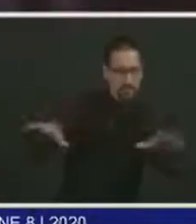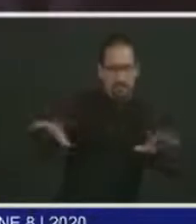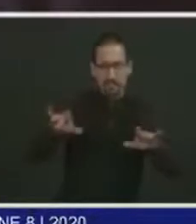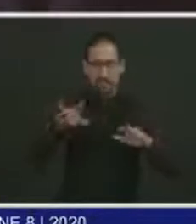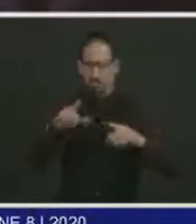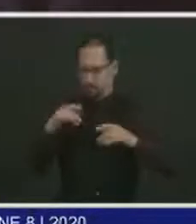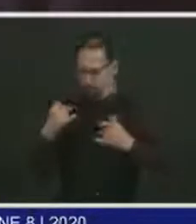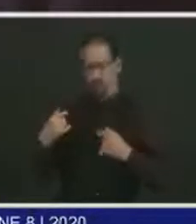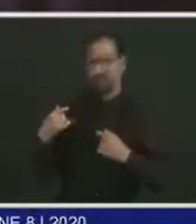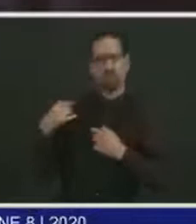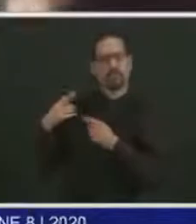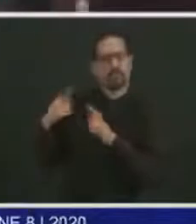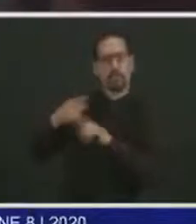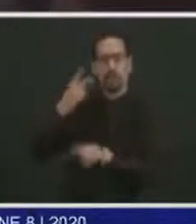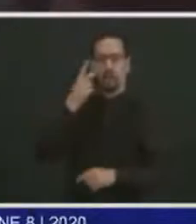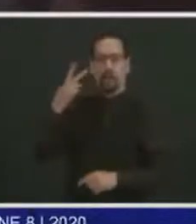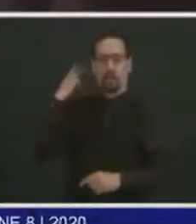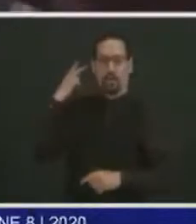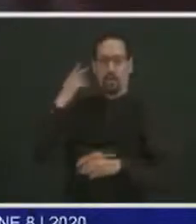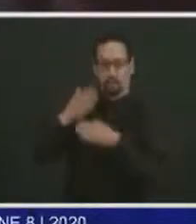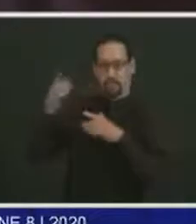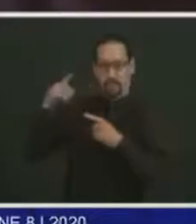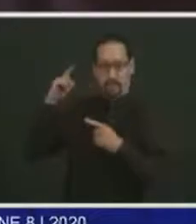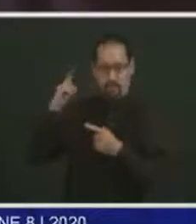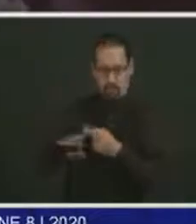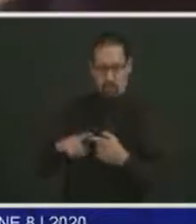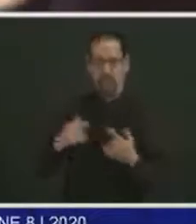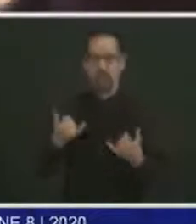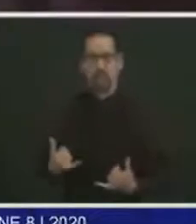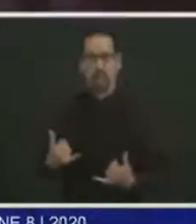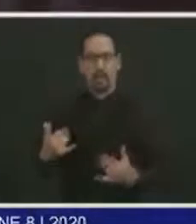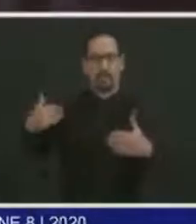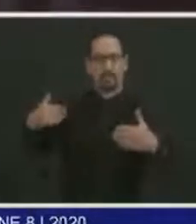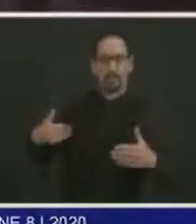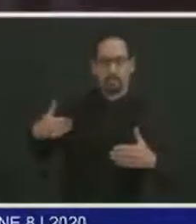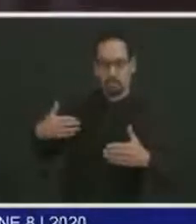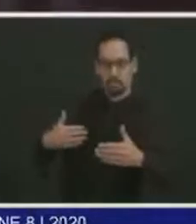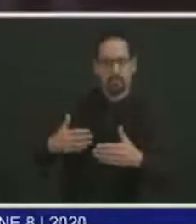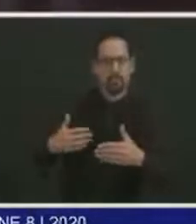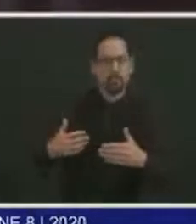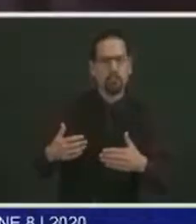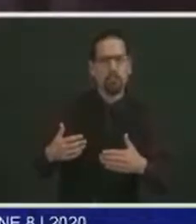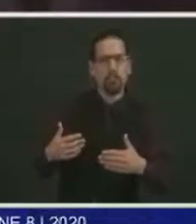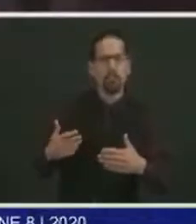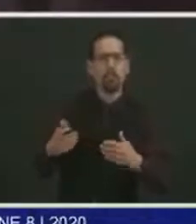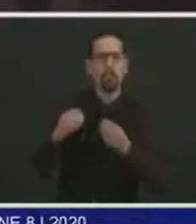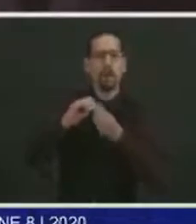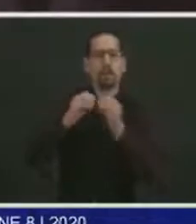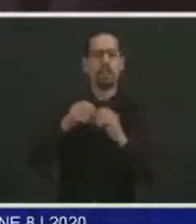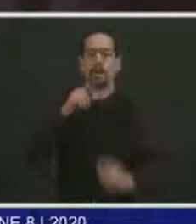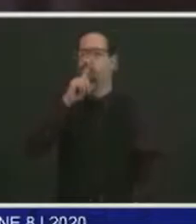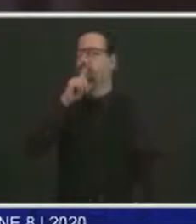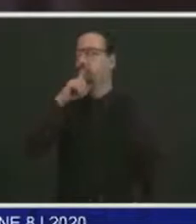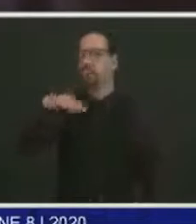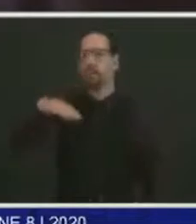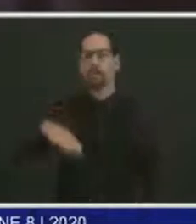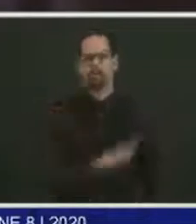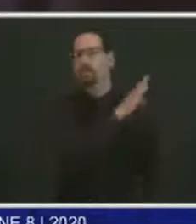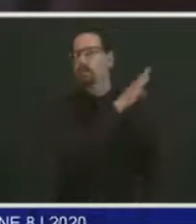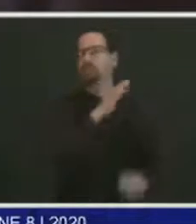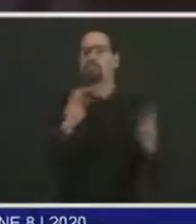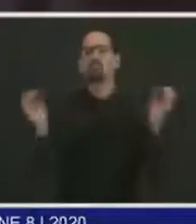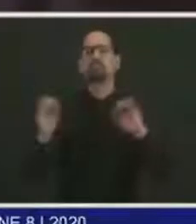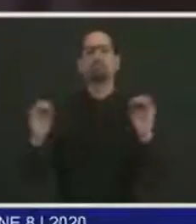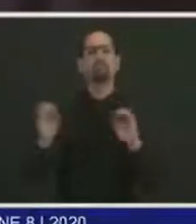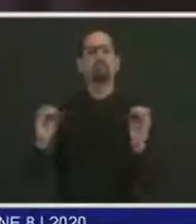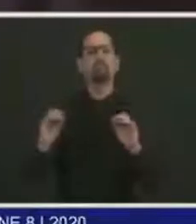we'd be seeing the spike, a couple of weeks after, there has not been a spike. So, this is the kind of